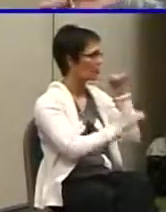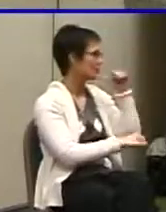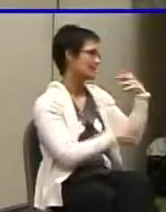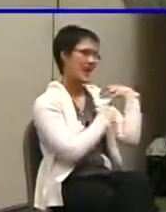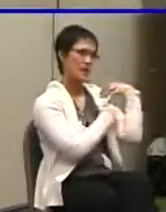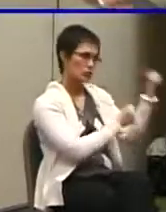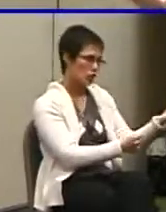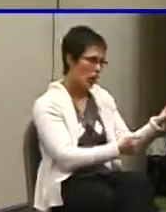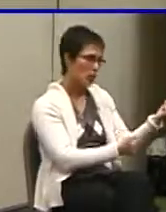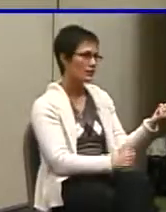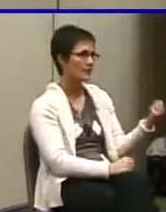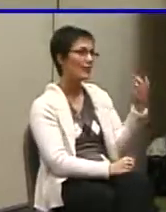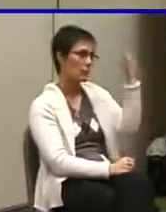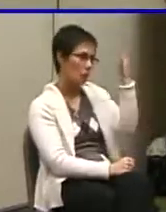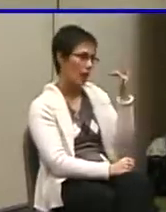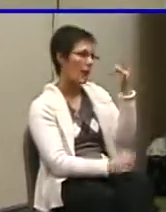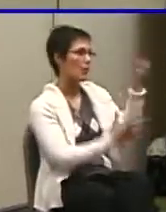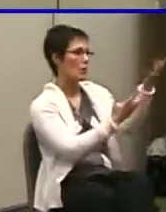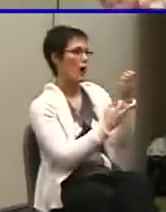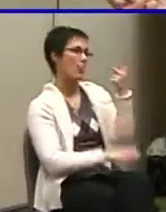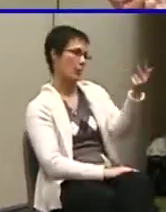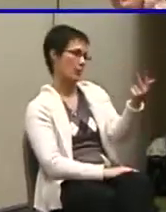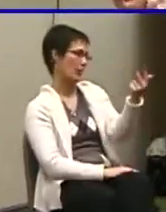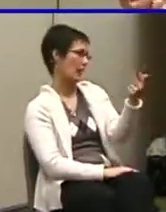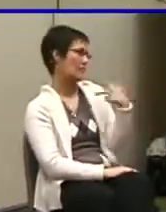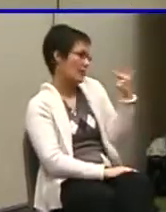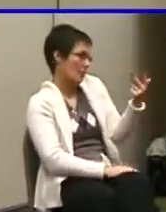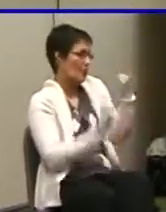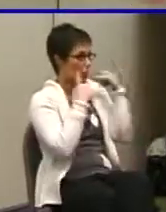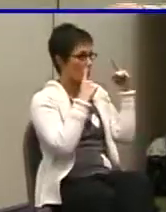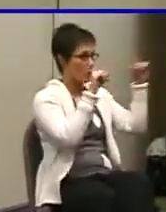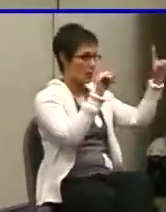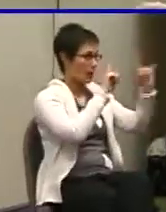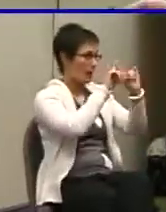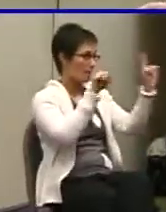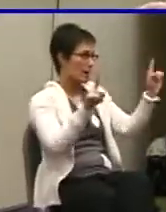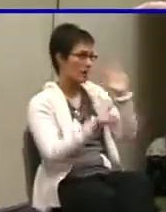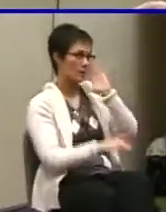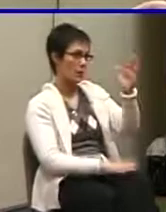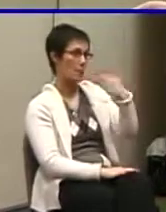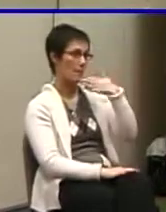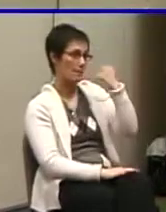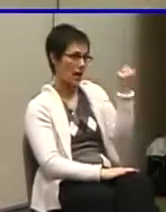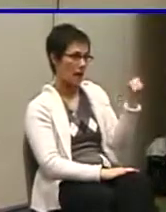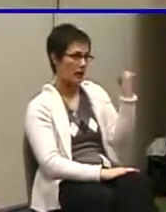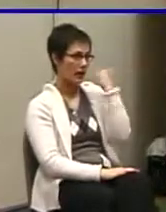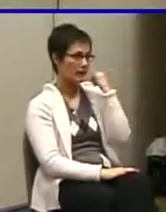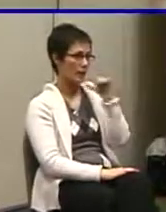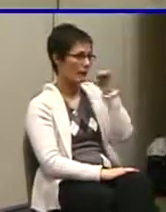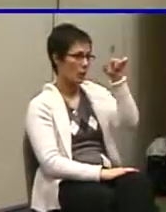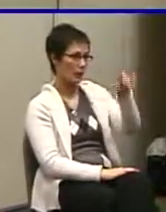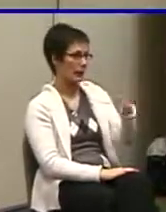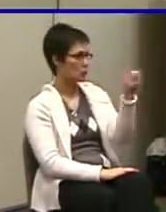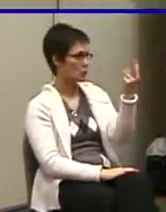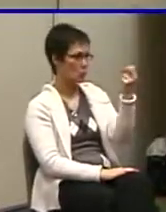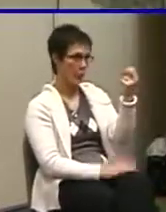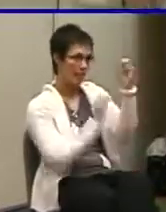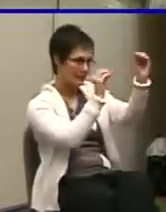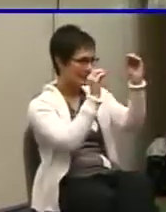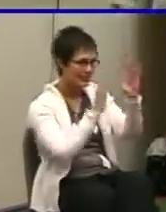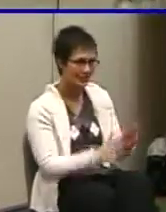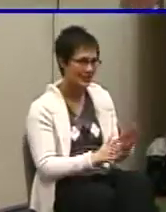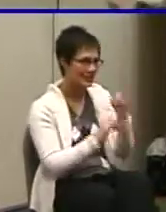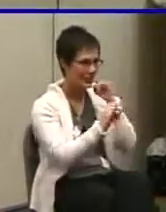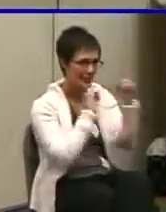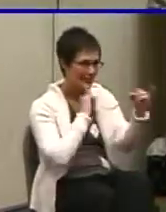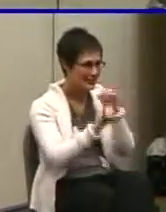would work, but in some cases, I might be a little happier not having just all teacher interview. I might like something else. But a lot of it